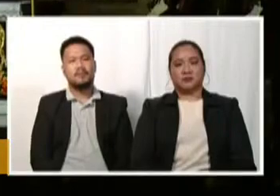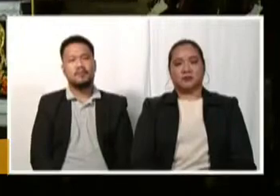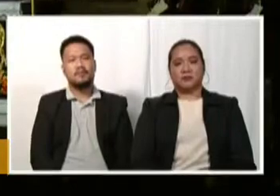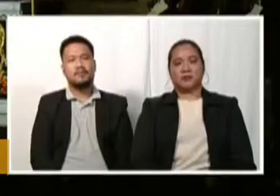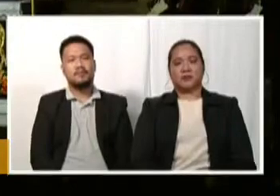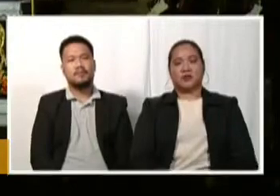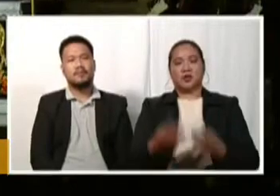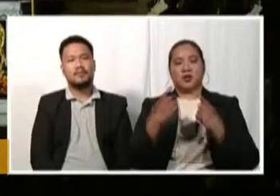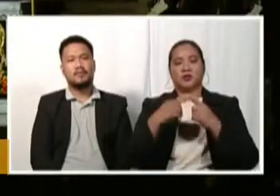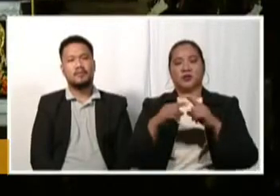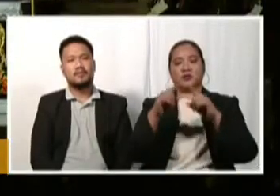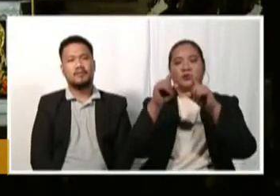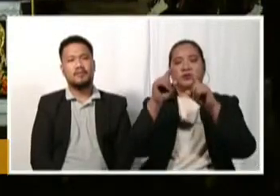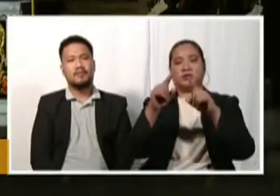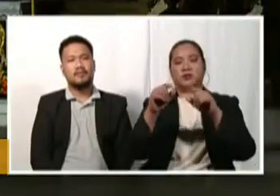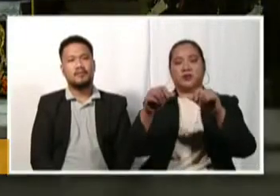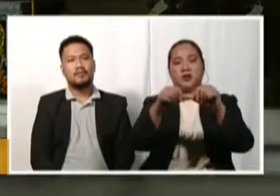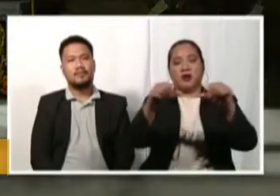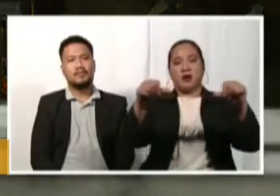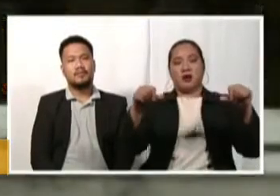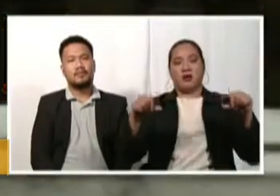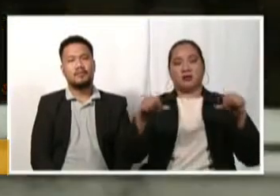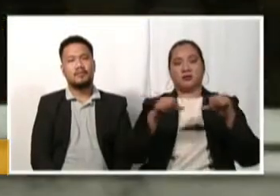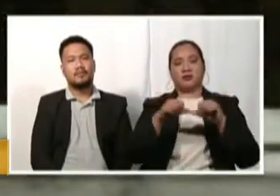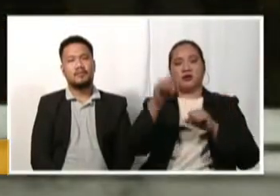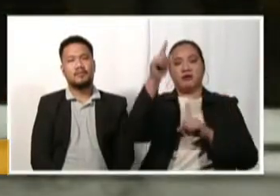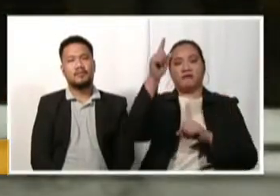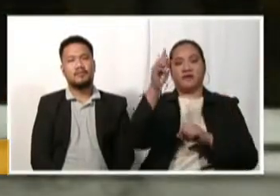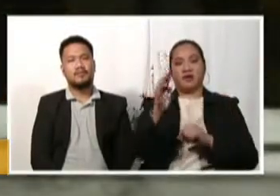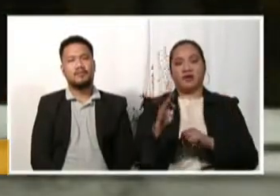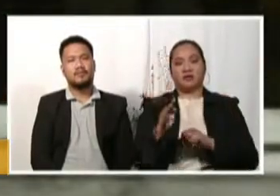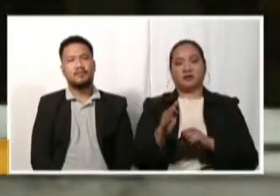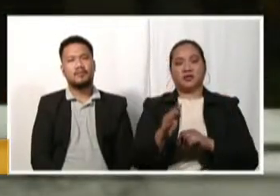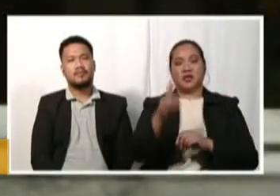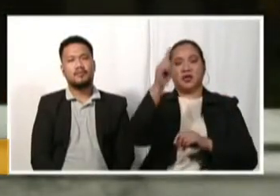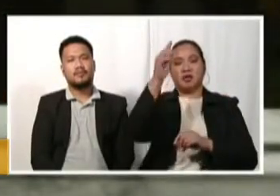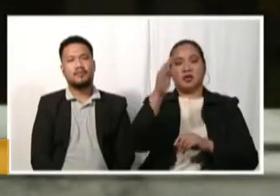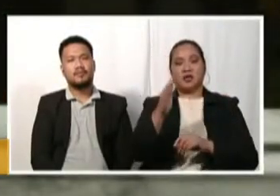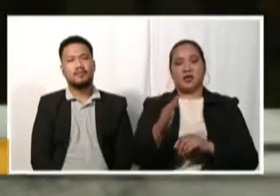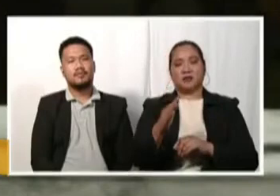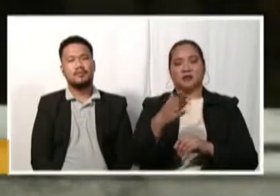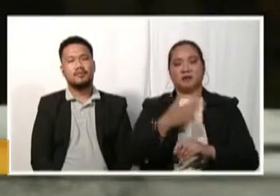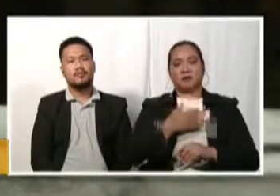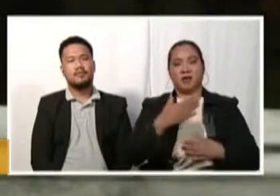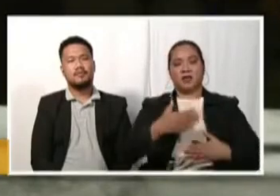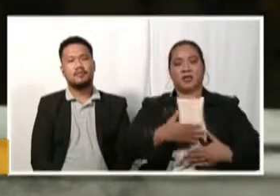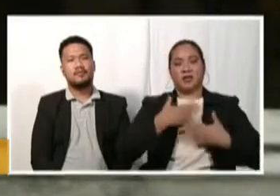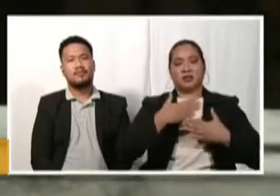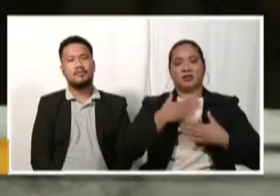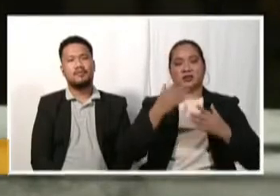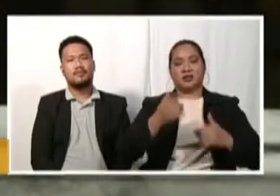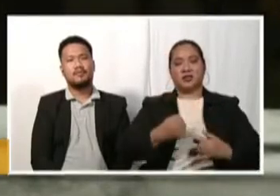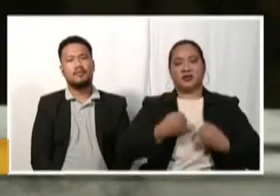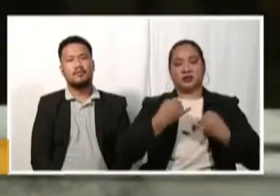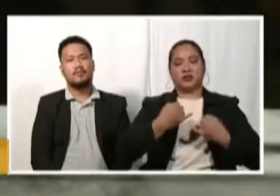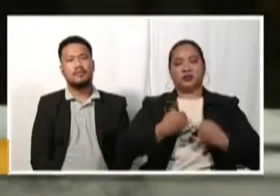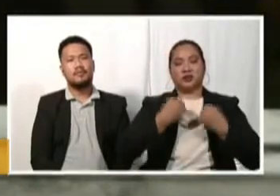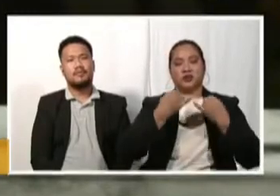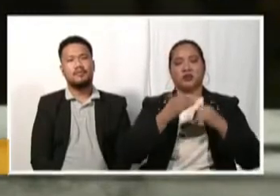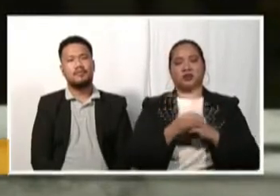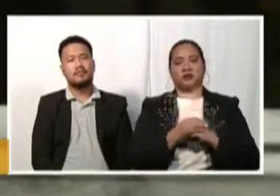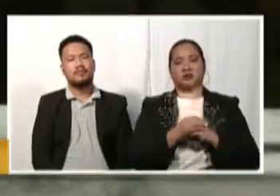Then will I go into the altar of God, the God of my gladness and joy.